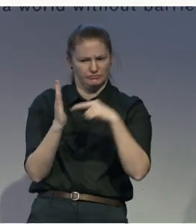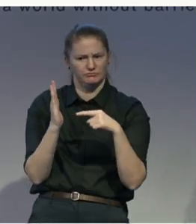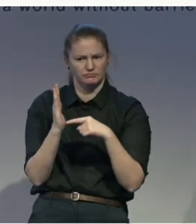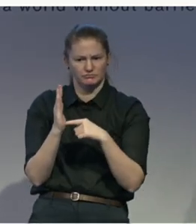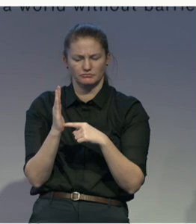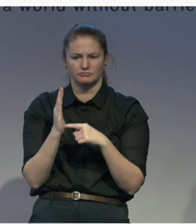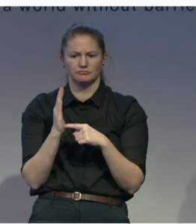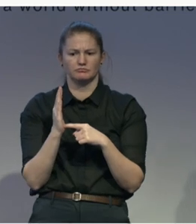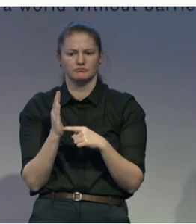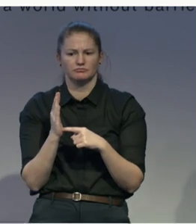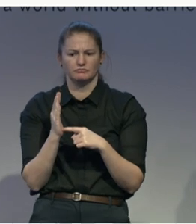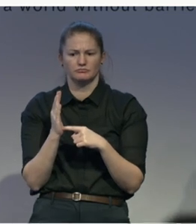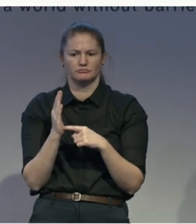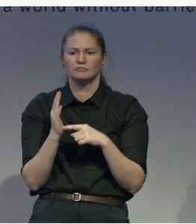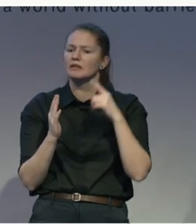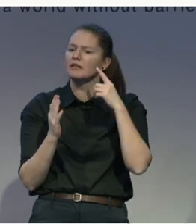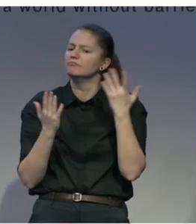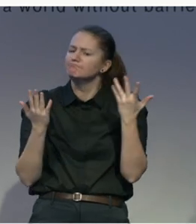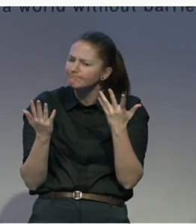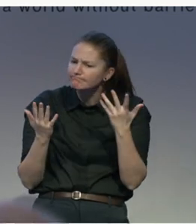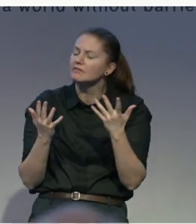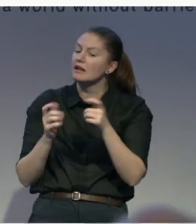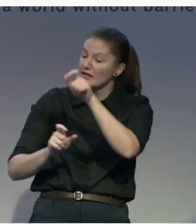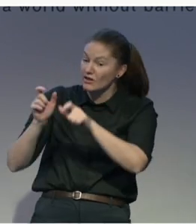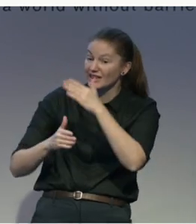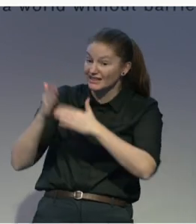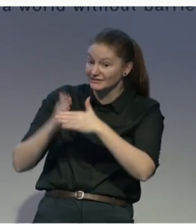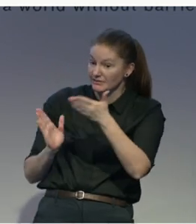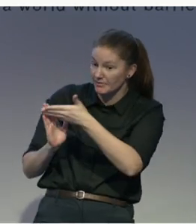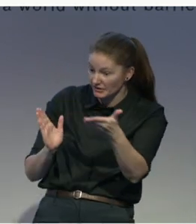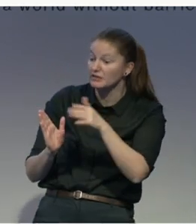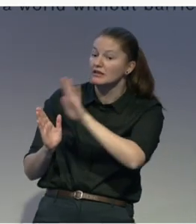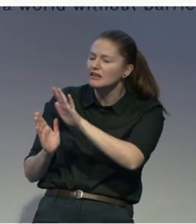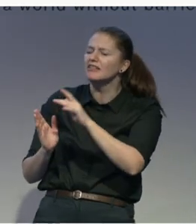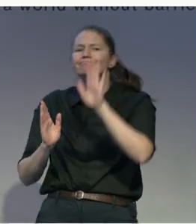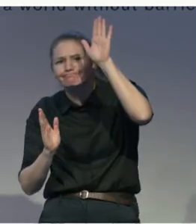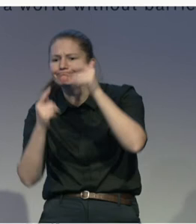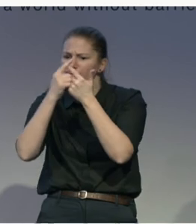has been taken into account in their development plan.